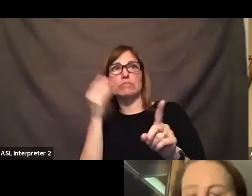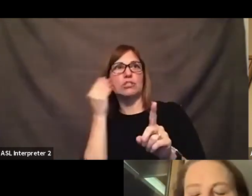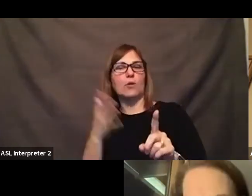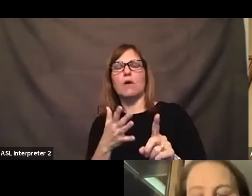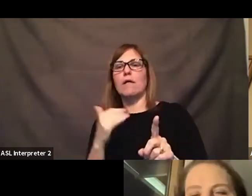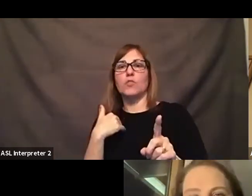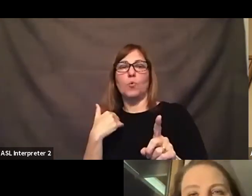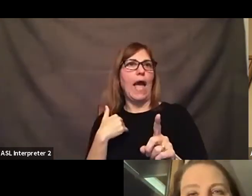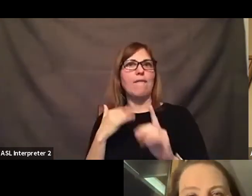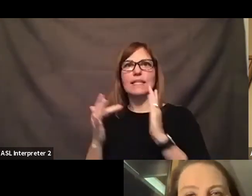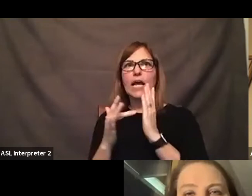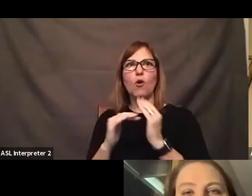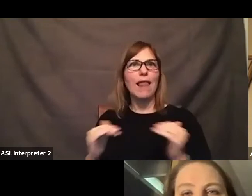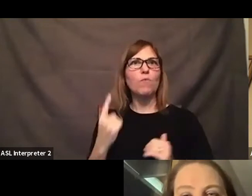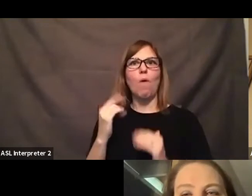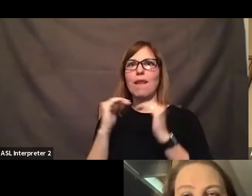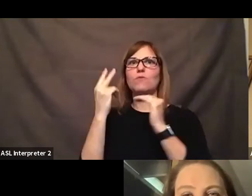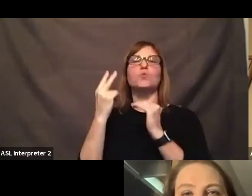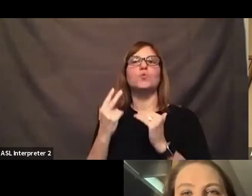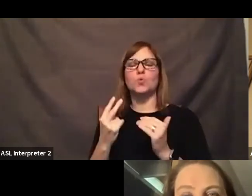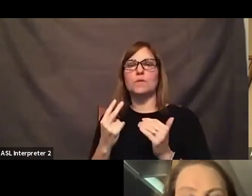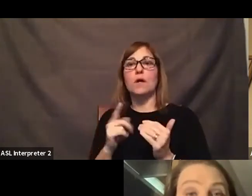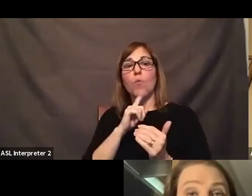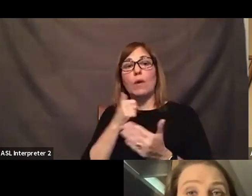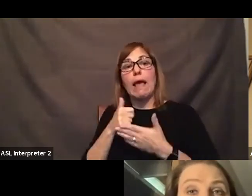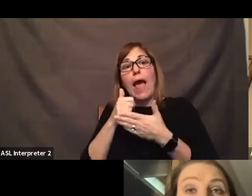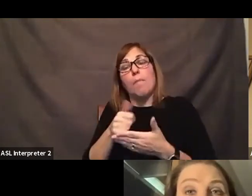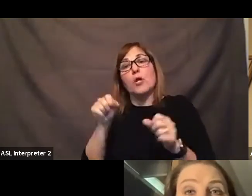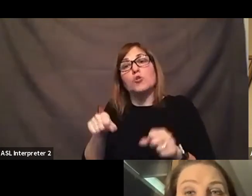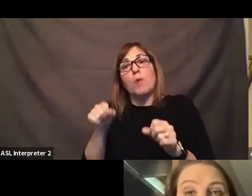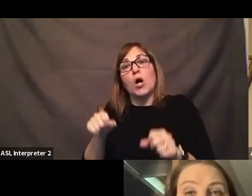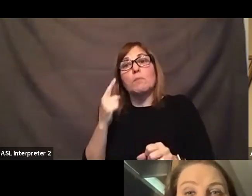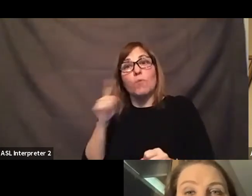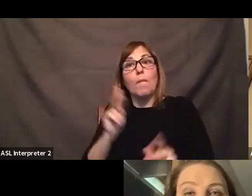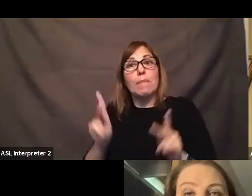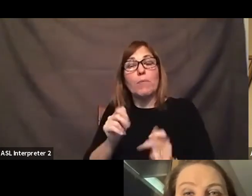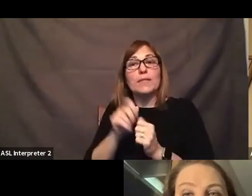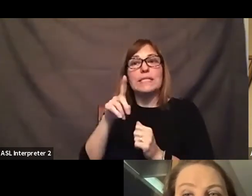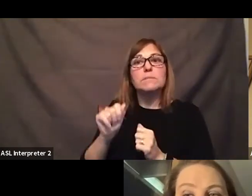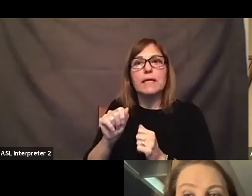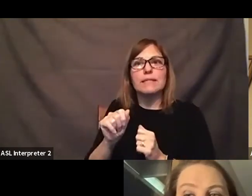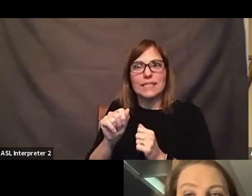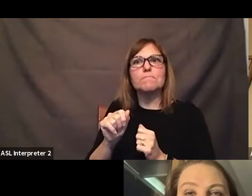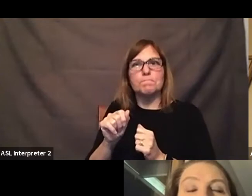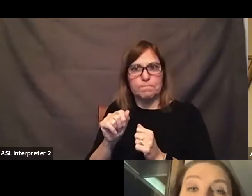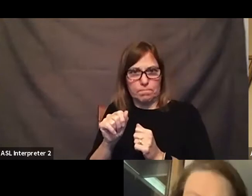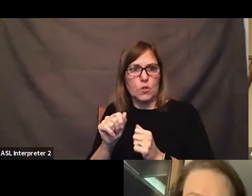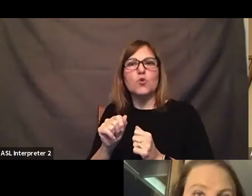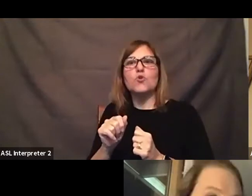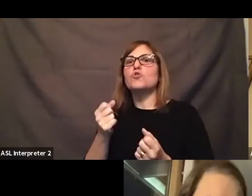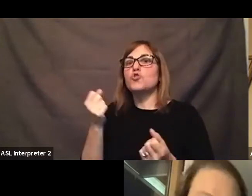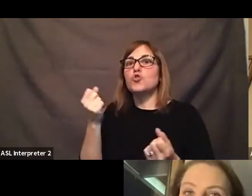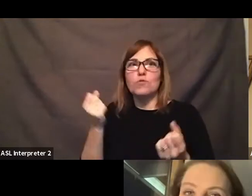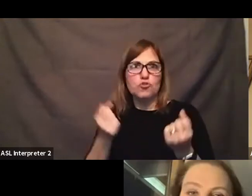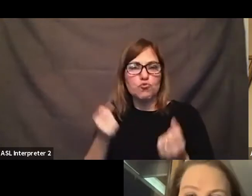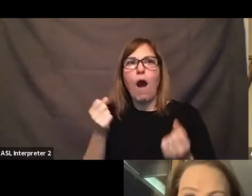1 and 2, are making it possible for people with disabilities and older adults to drive that might not have otherwise been able to drive.